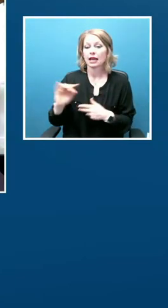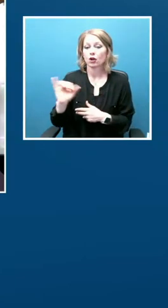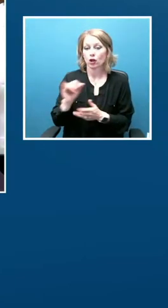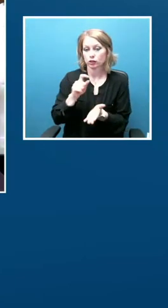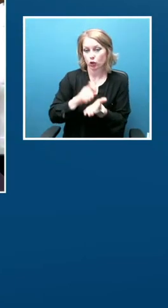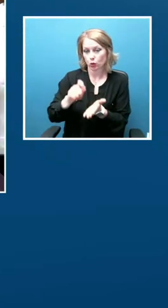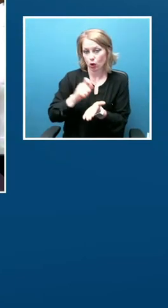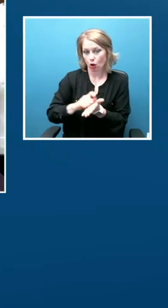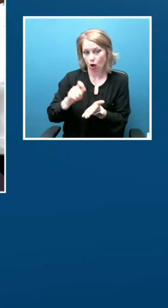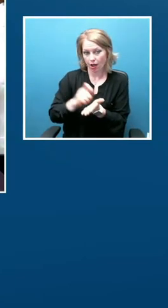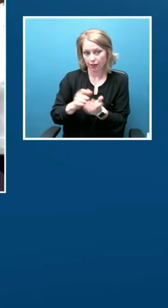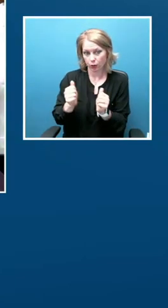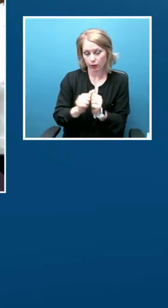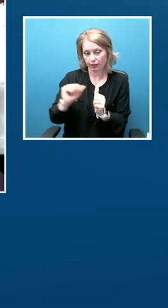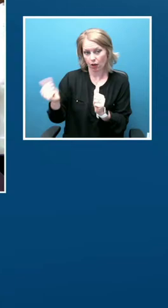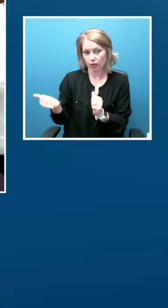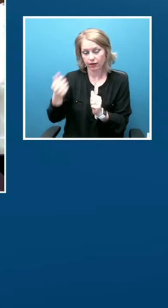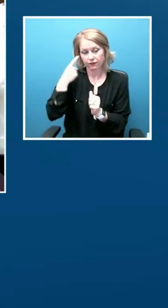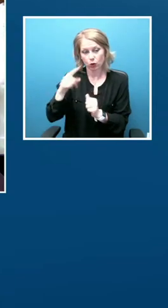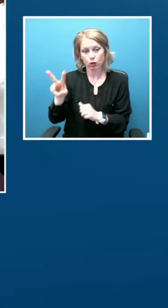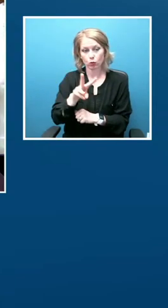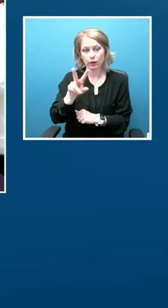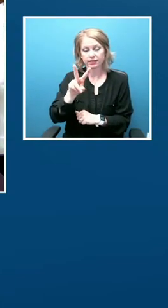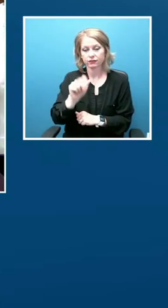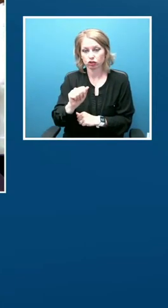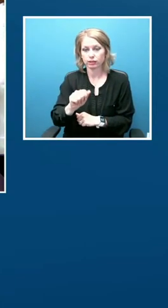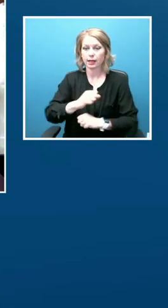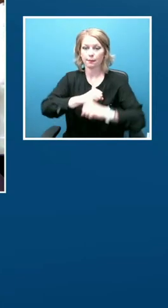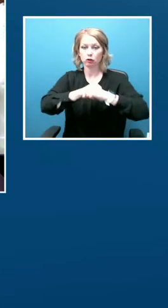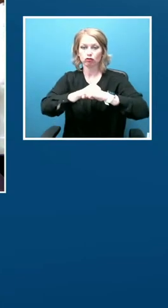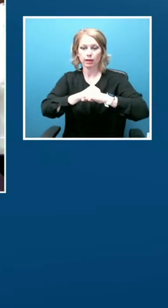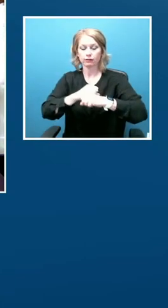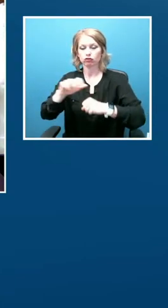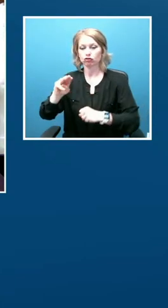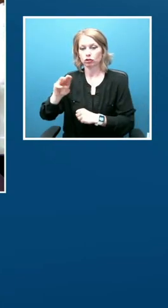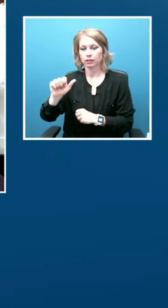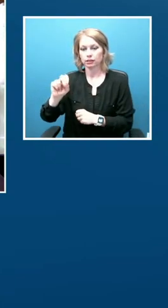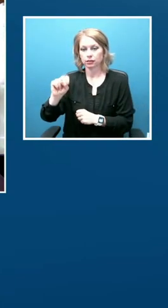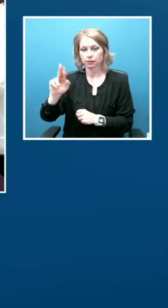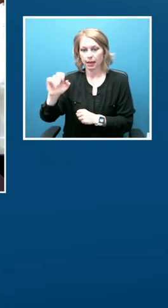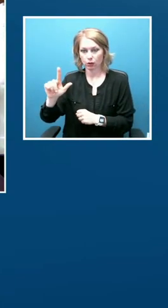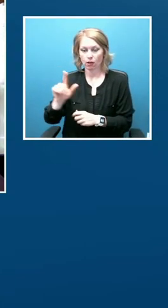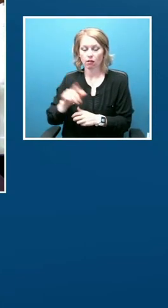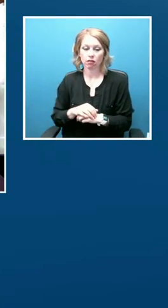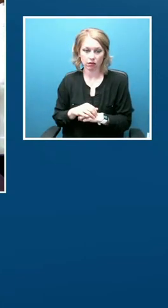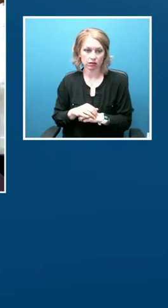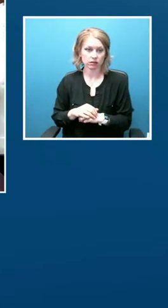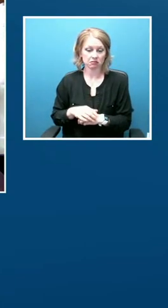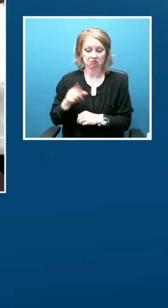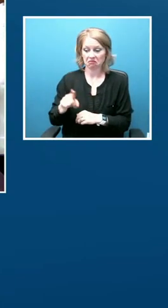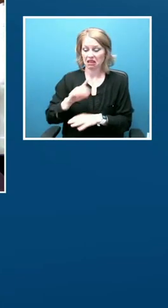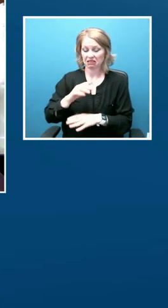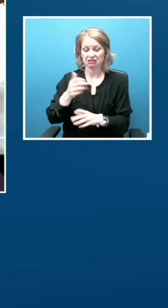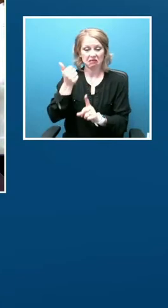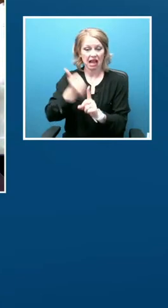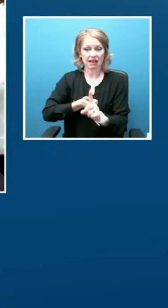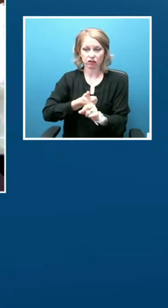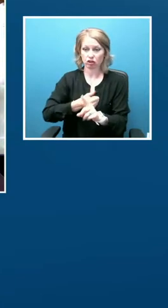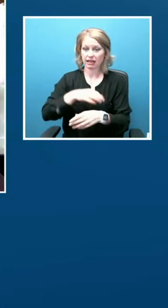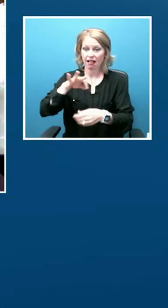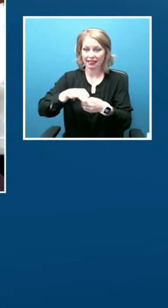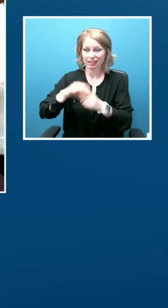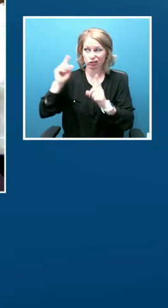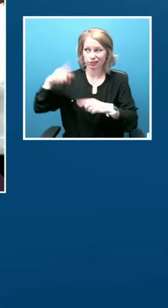Voter Protection Manual, been the voter protection chair in West Virginia in every election since 2000. And so I've